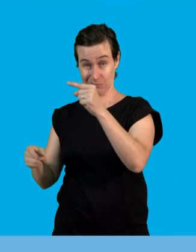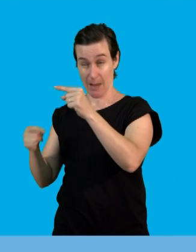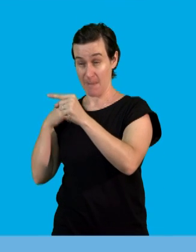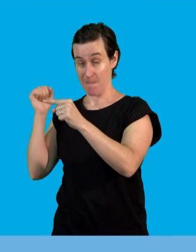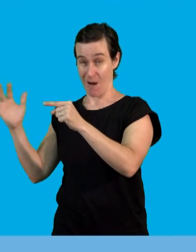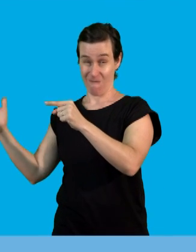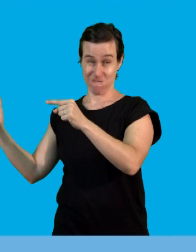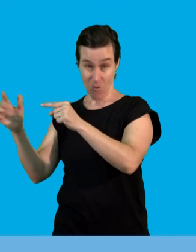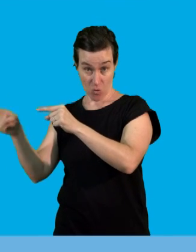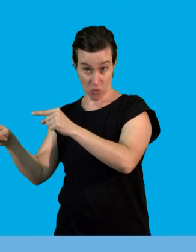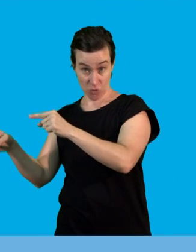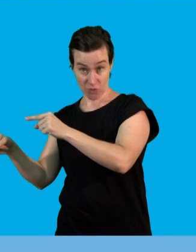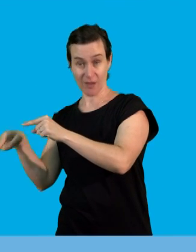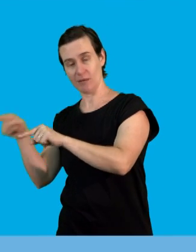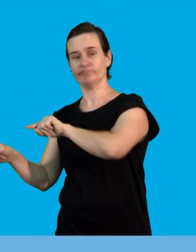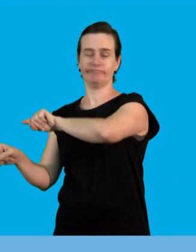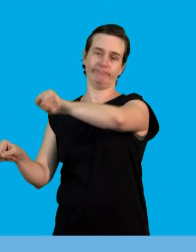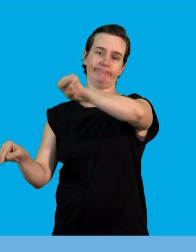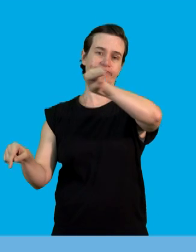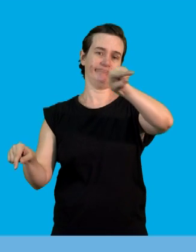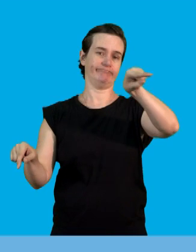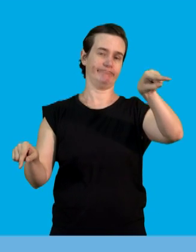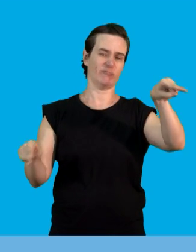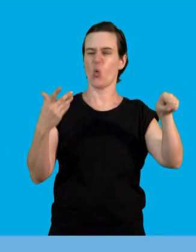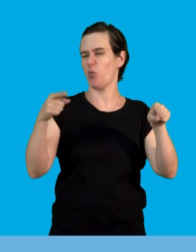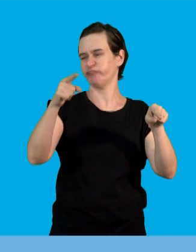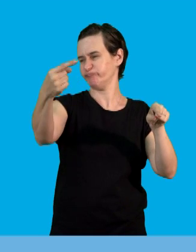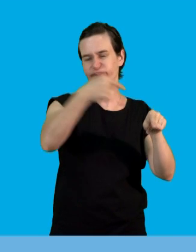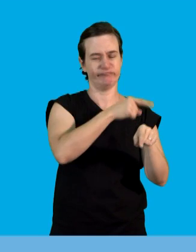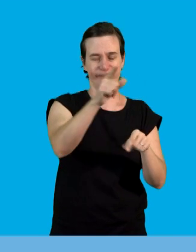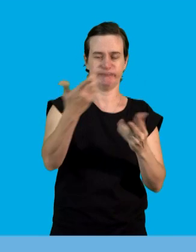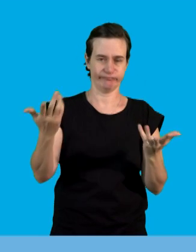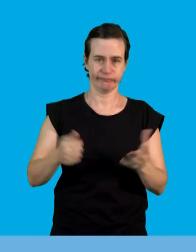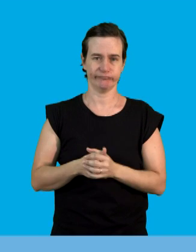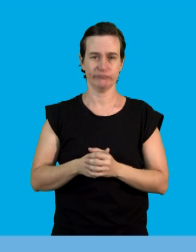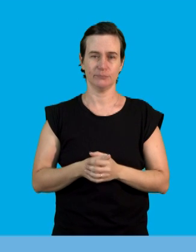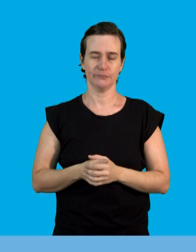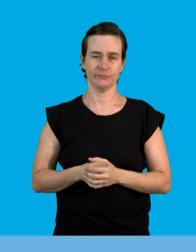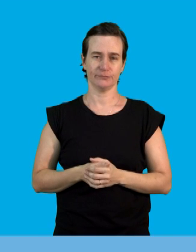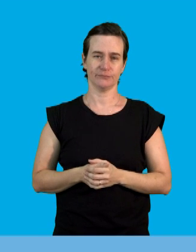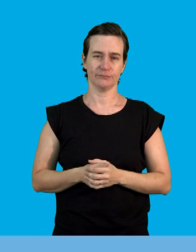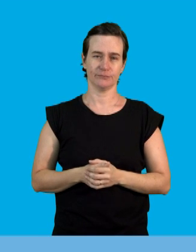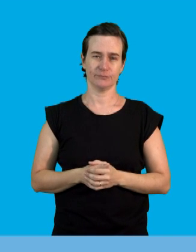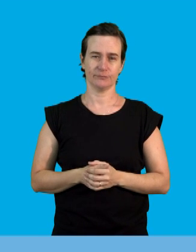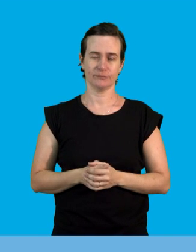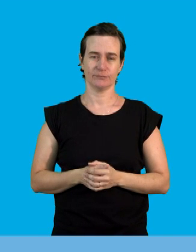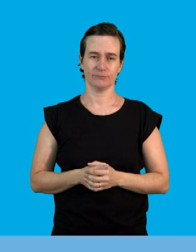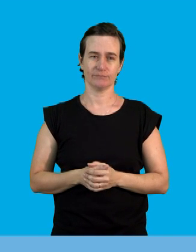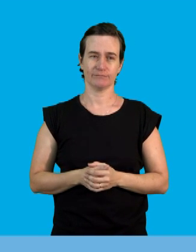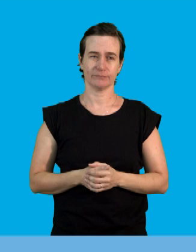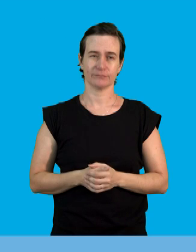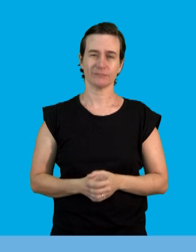apply a force onto it, and that object will go to the left or go to any other direction in which the force is directed.